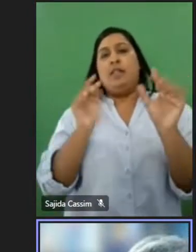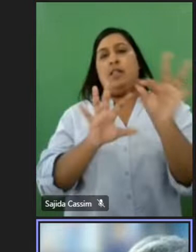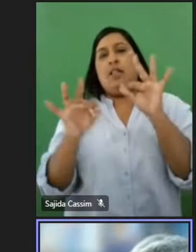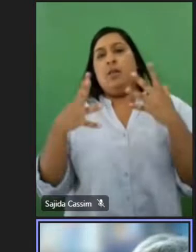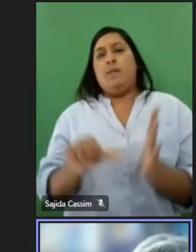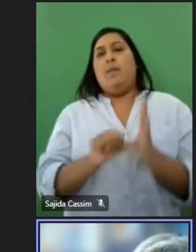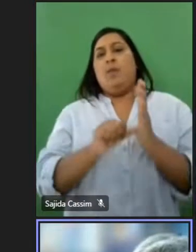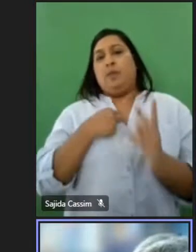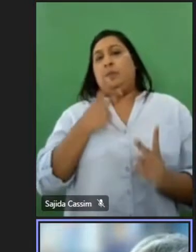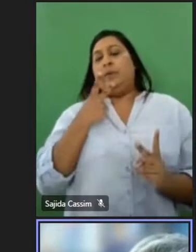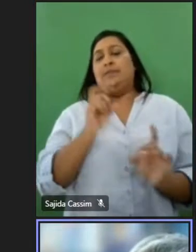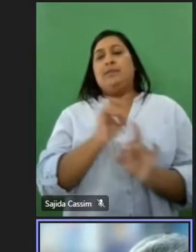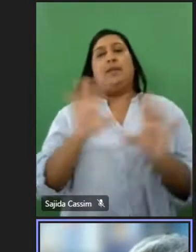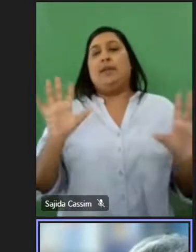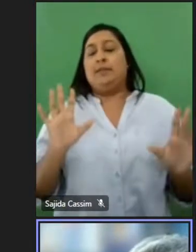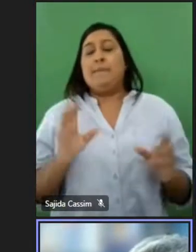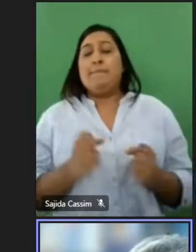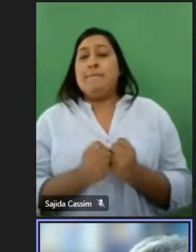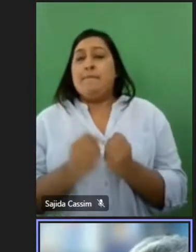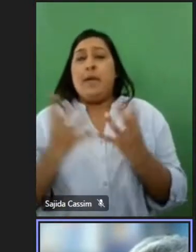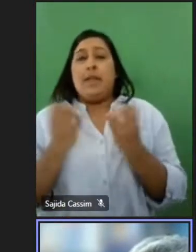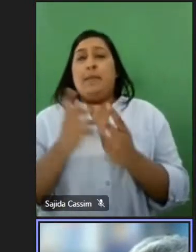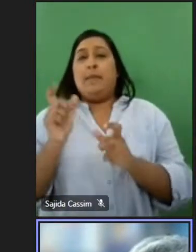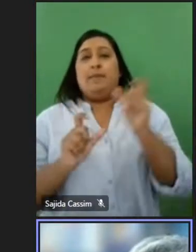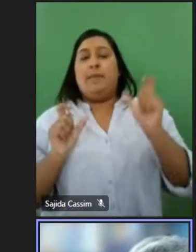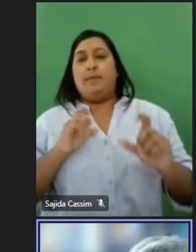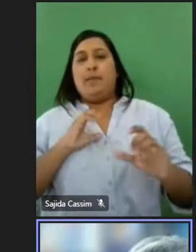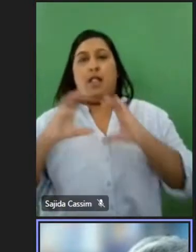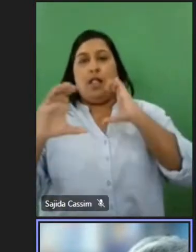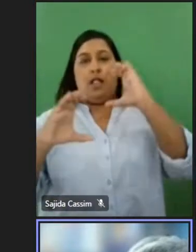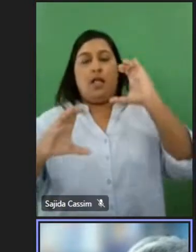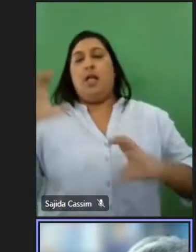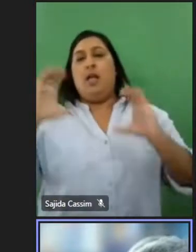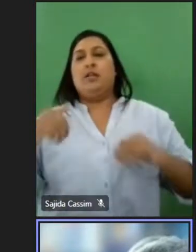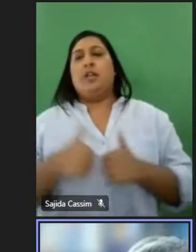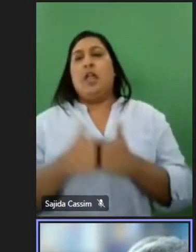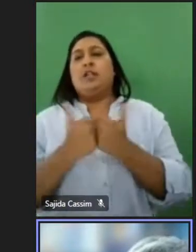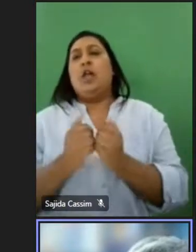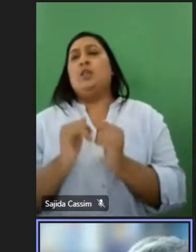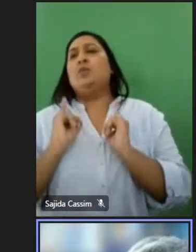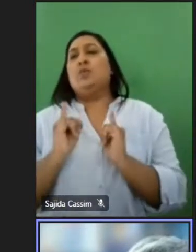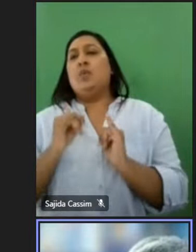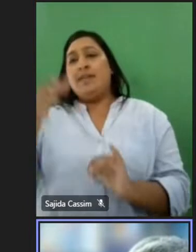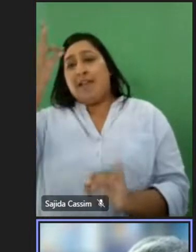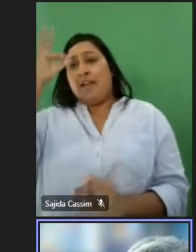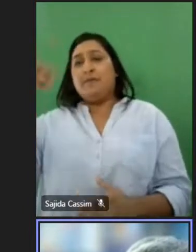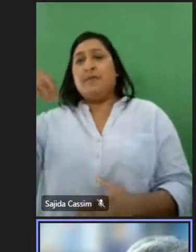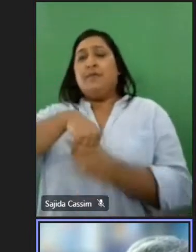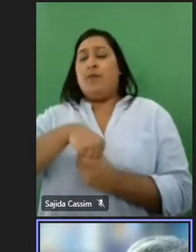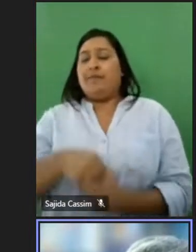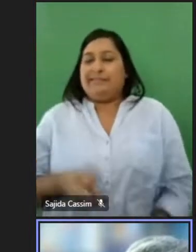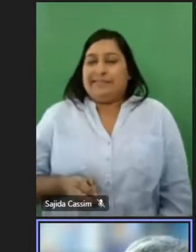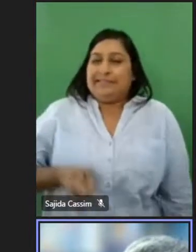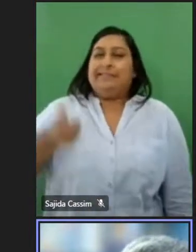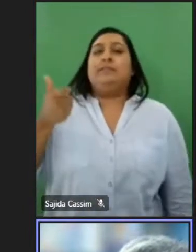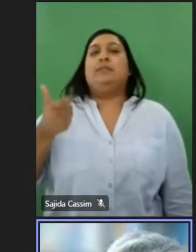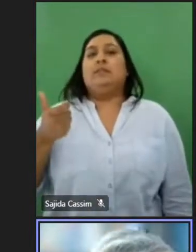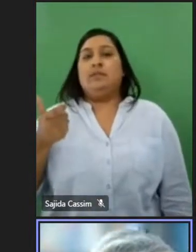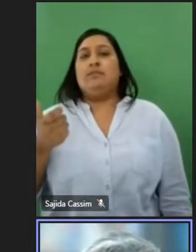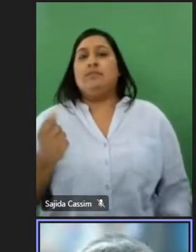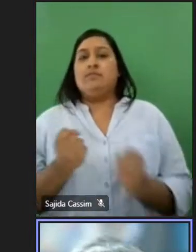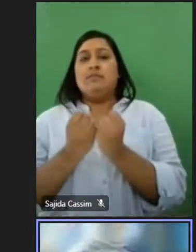were experienced by many. Very little government intervention and a large reliance on